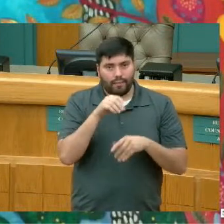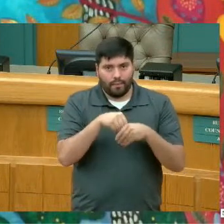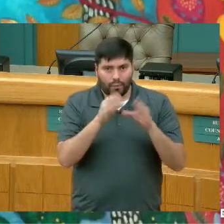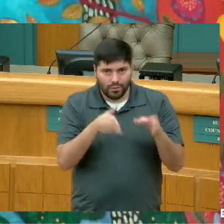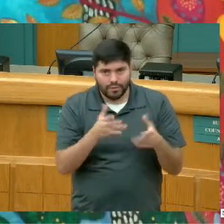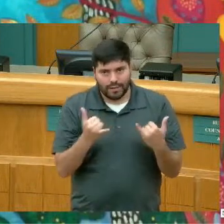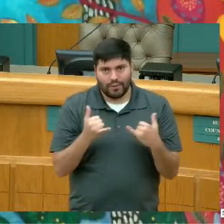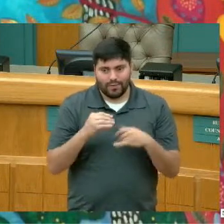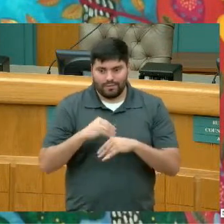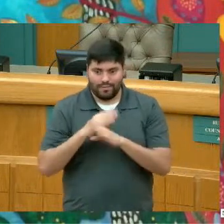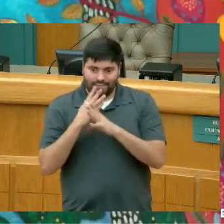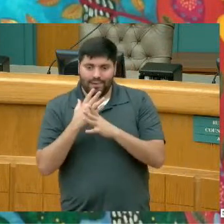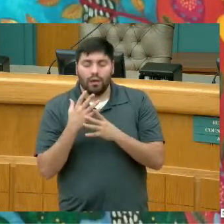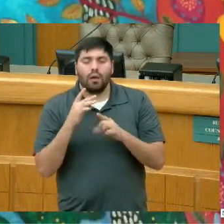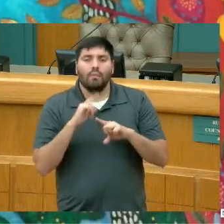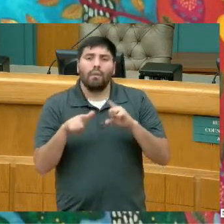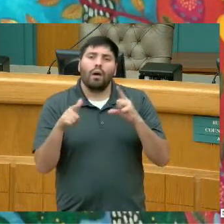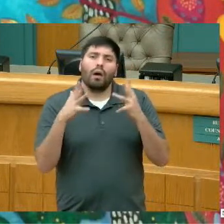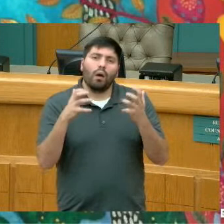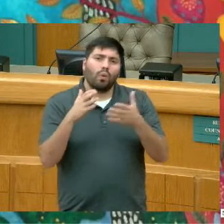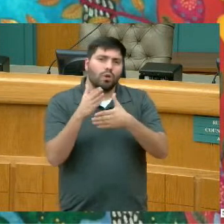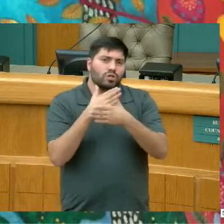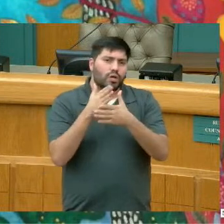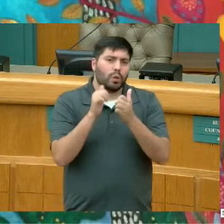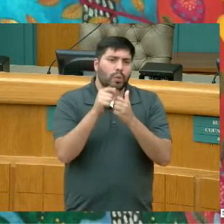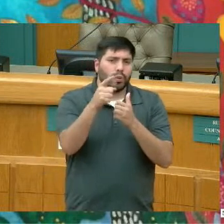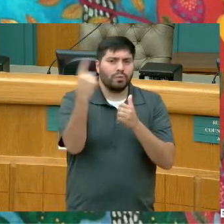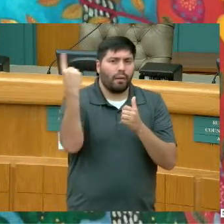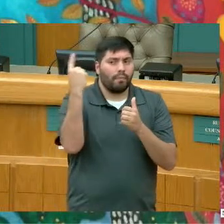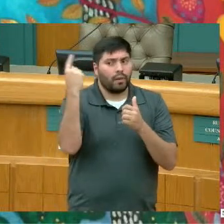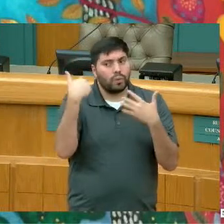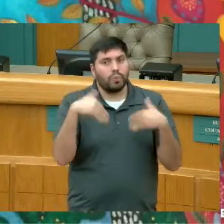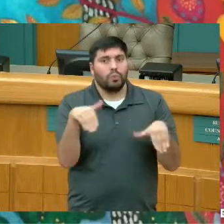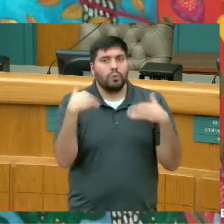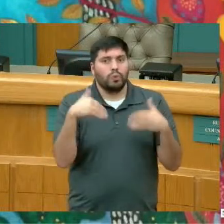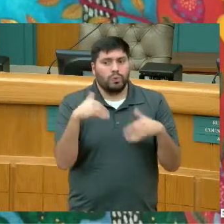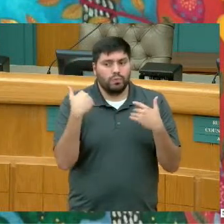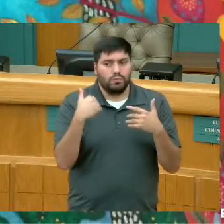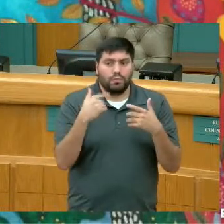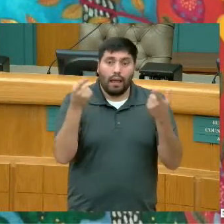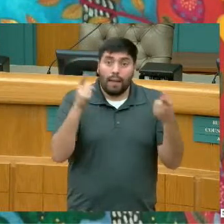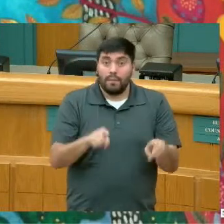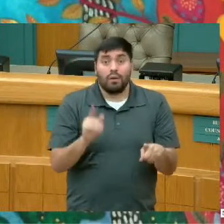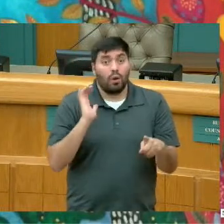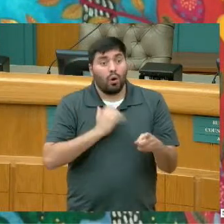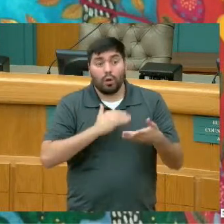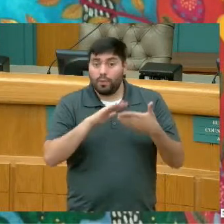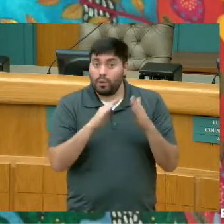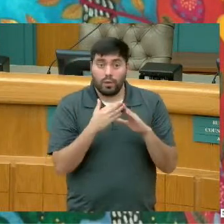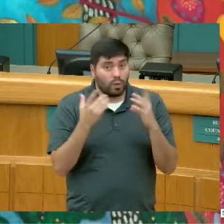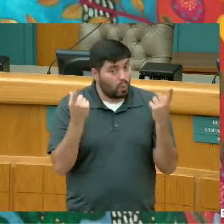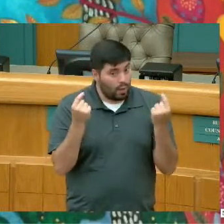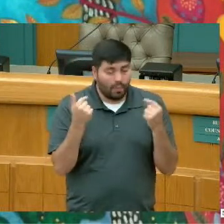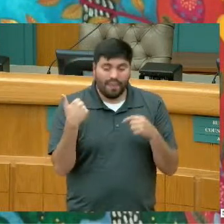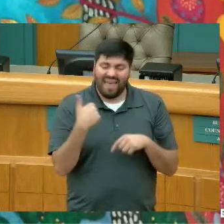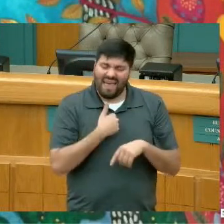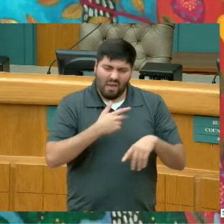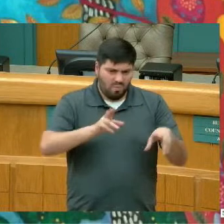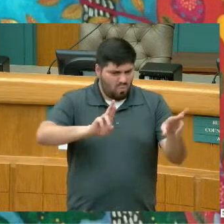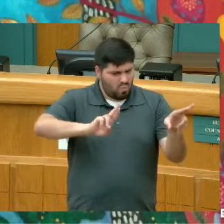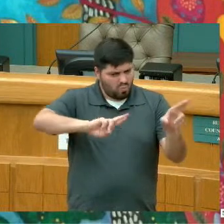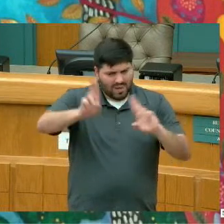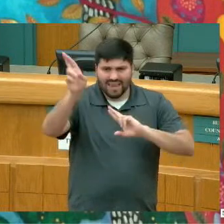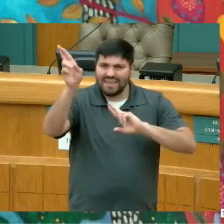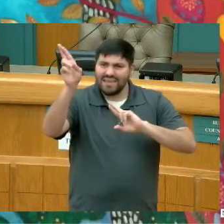medium. But I want to share with you a huge victory that I think is happening in our community, because I'm